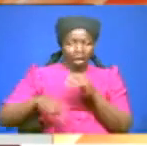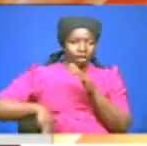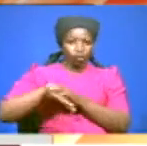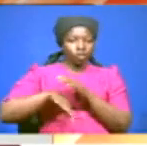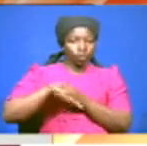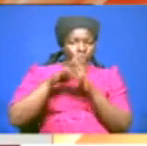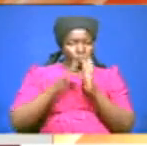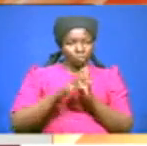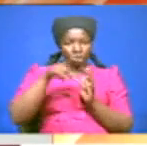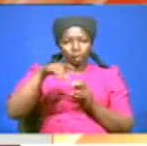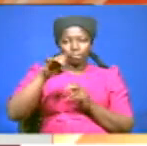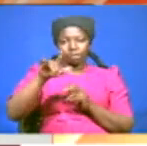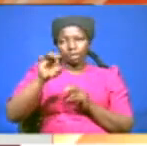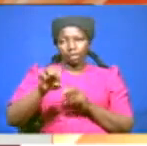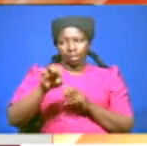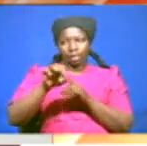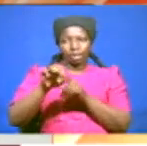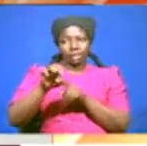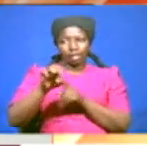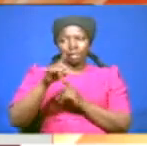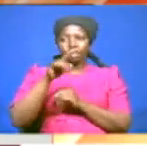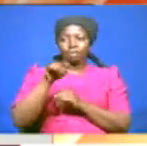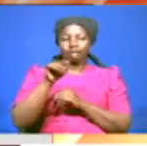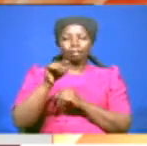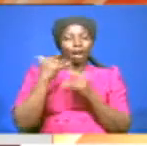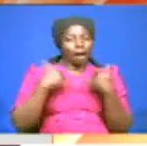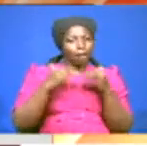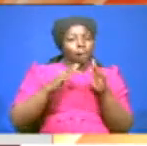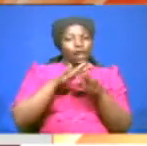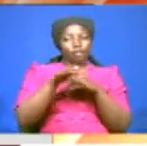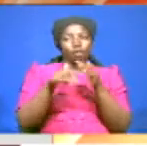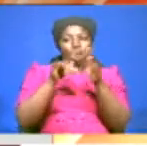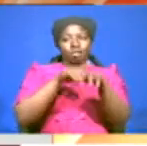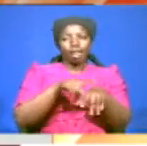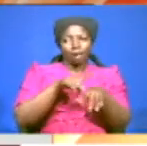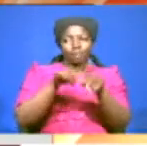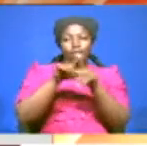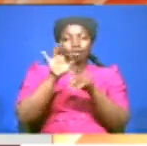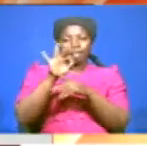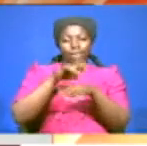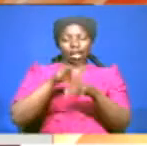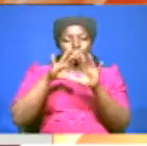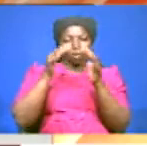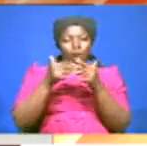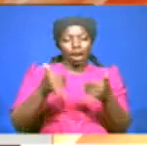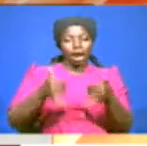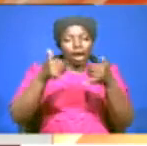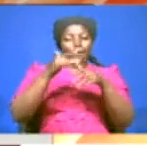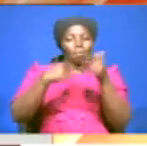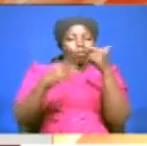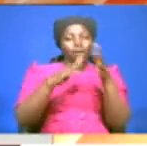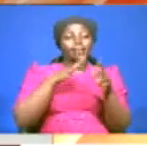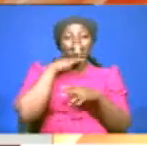football icon, regarded as the greatest player of all time and a three-time World Cup winner, died yesterday evening at the age